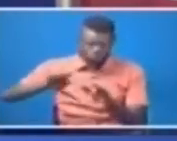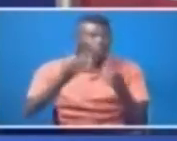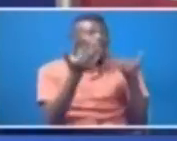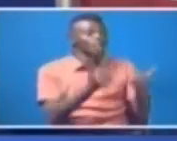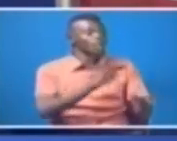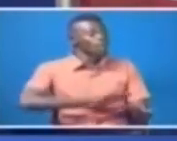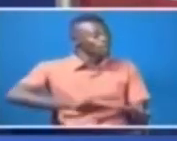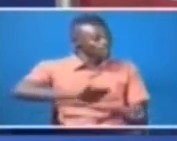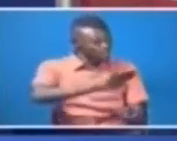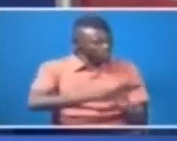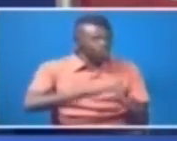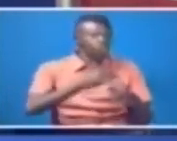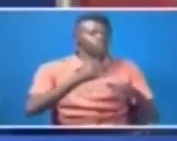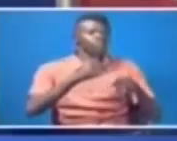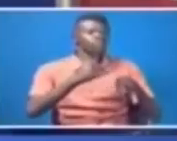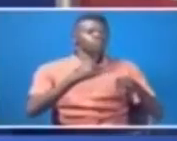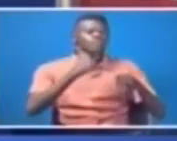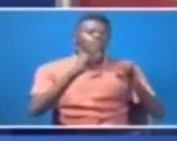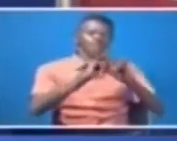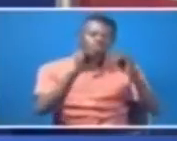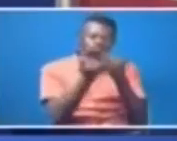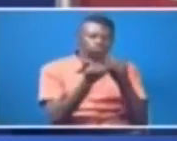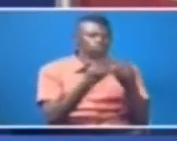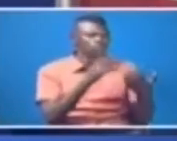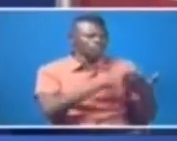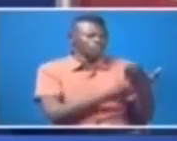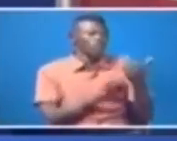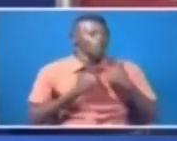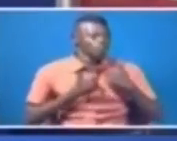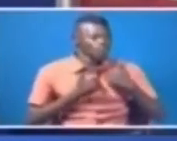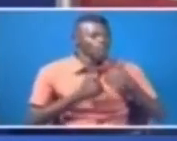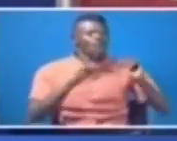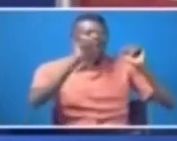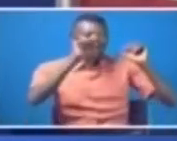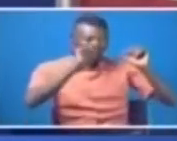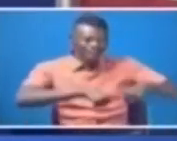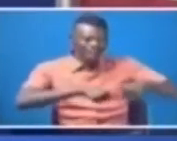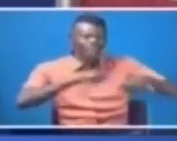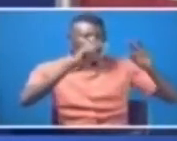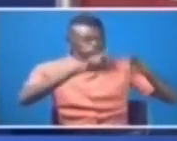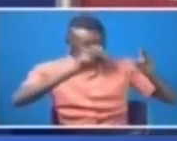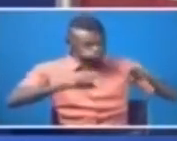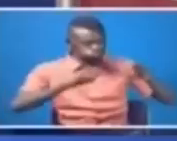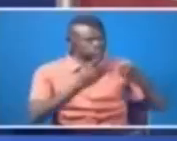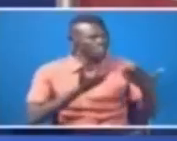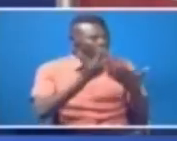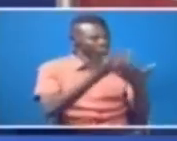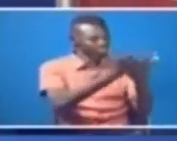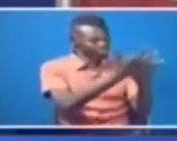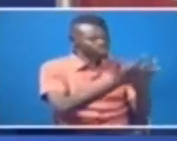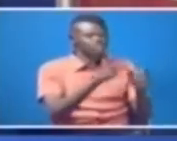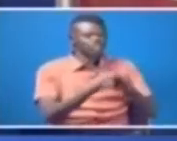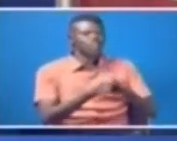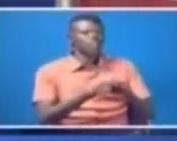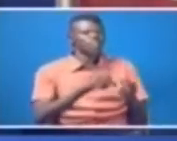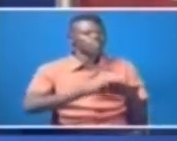where institutions have been capacitized, they have the ability to investigate and to prosecute, and every resource possible